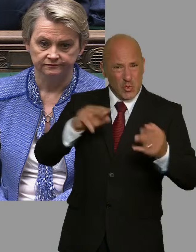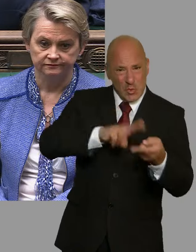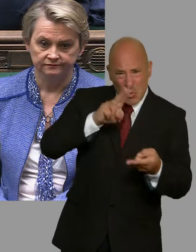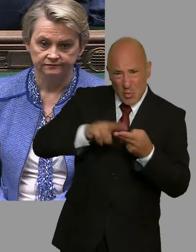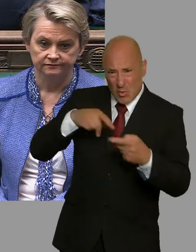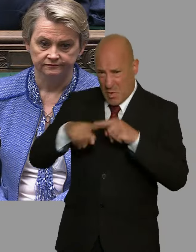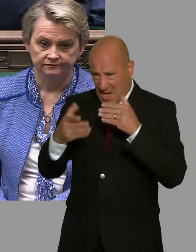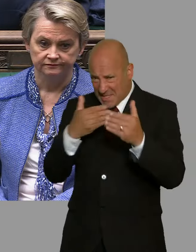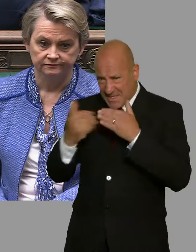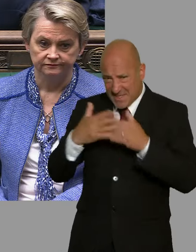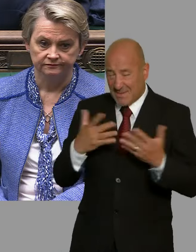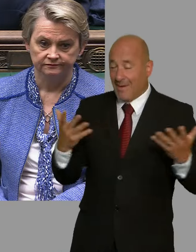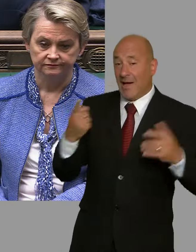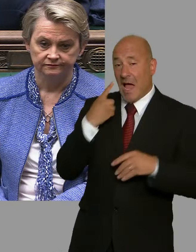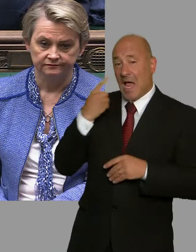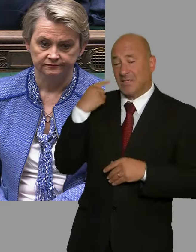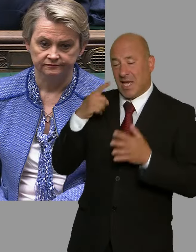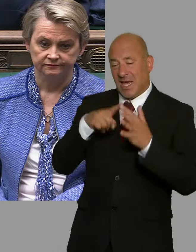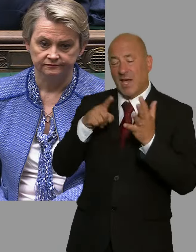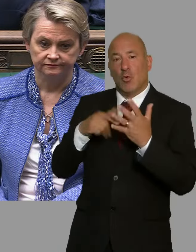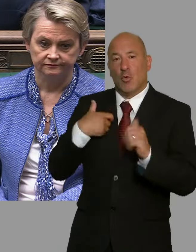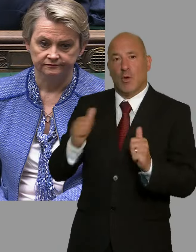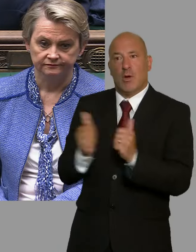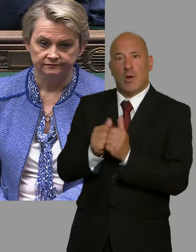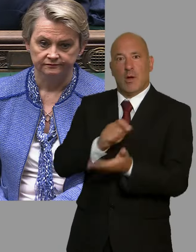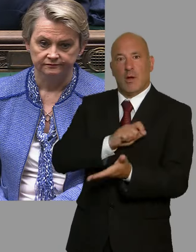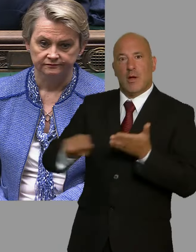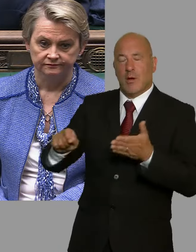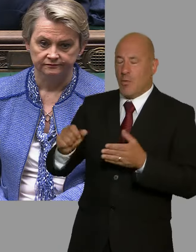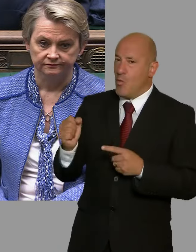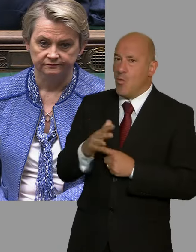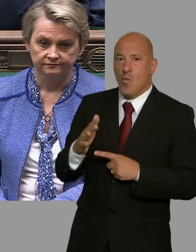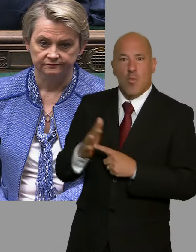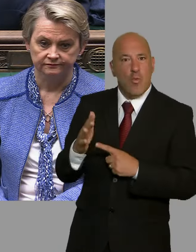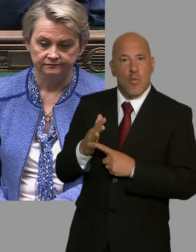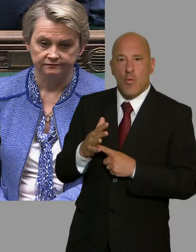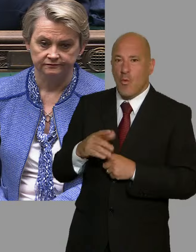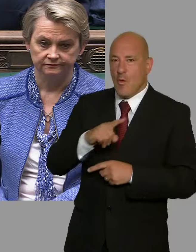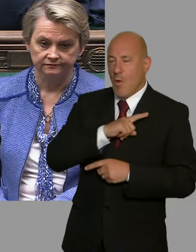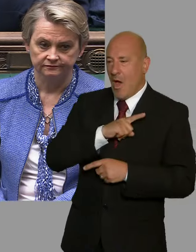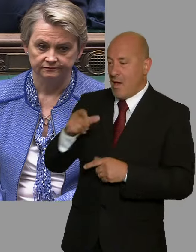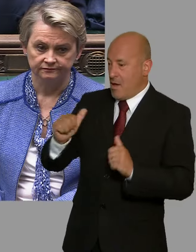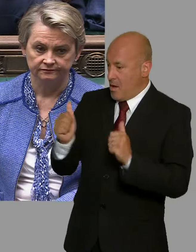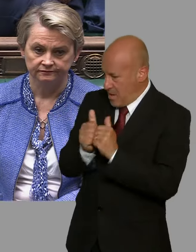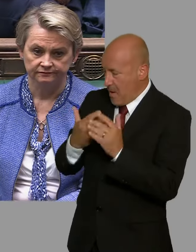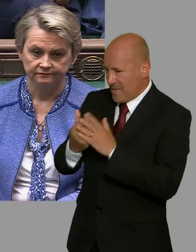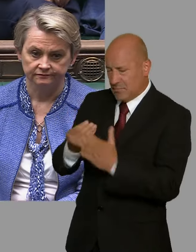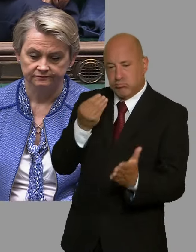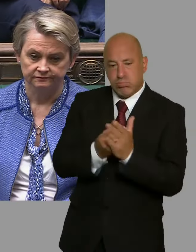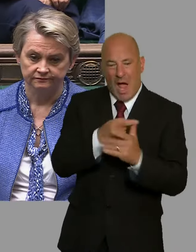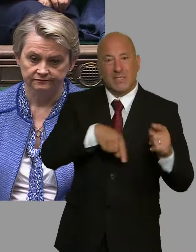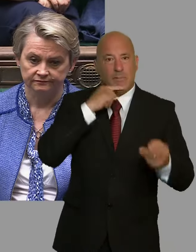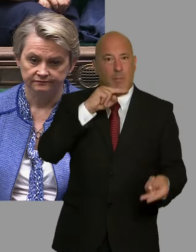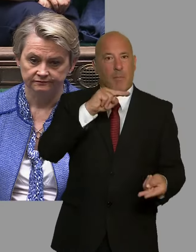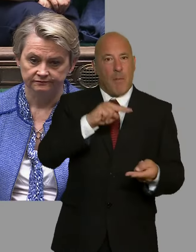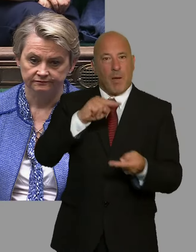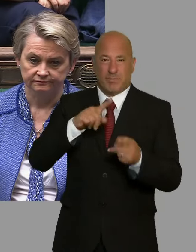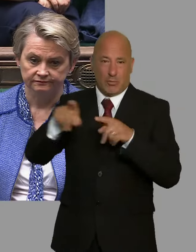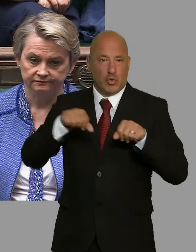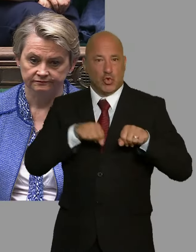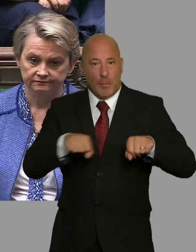of living crisis. Mr. Speaker, what I said before was this, that the economy is beginning to improve. People are